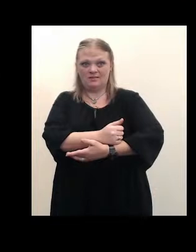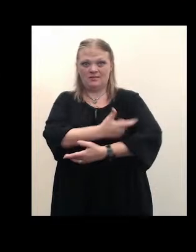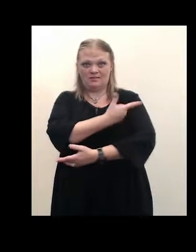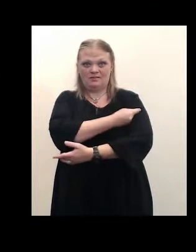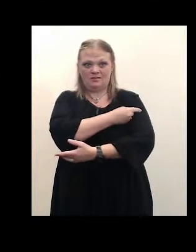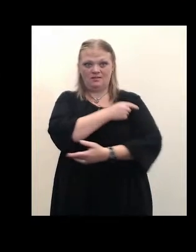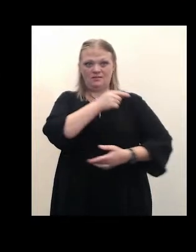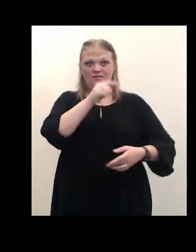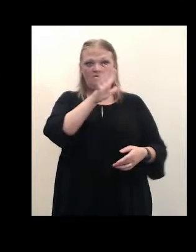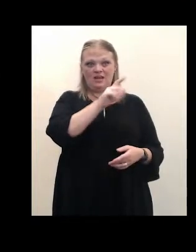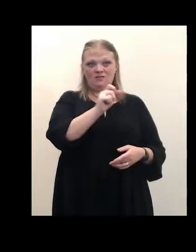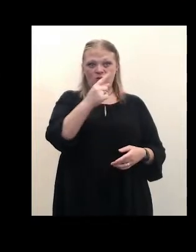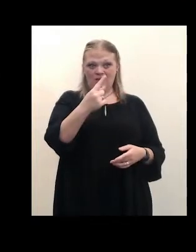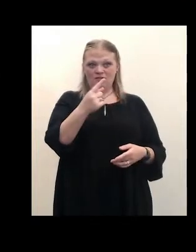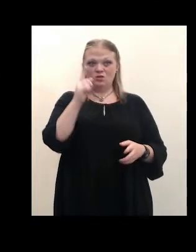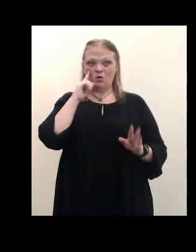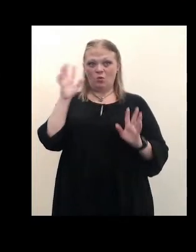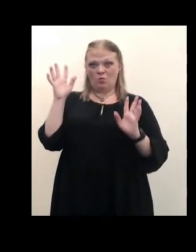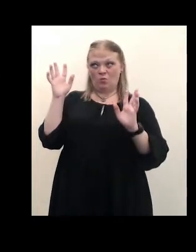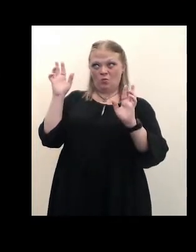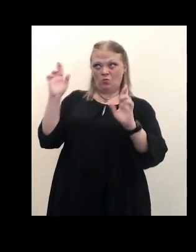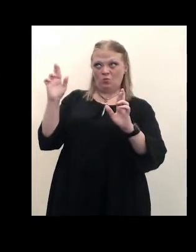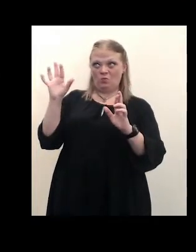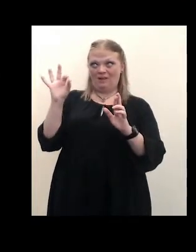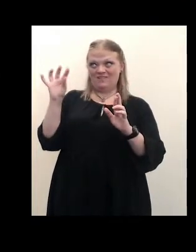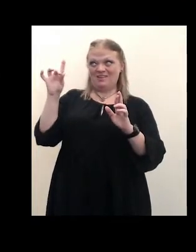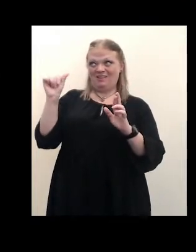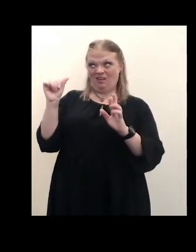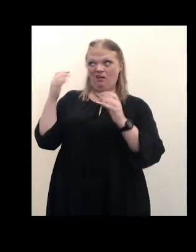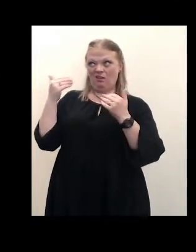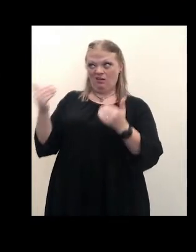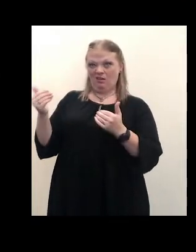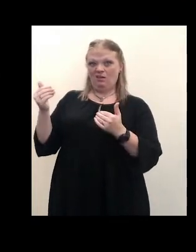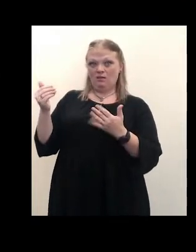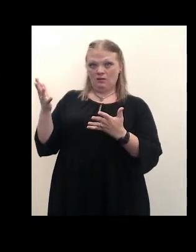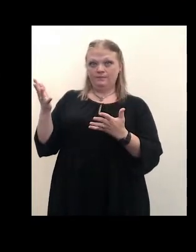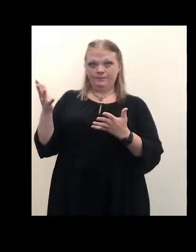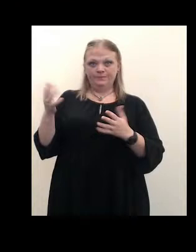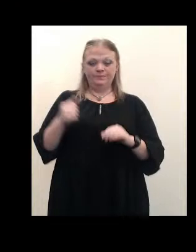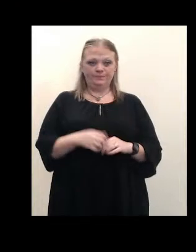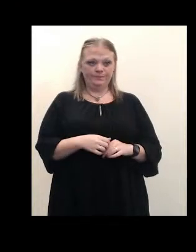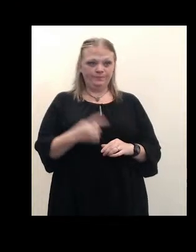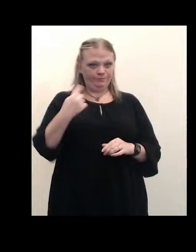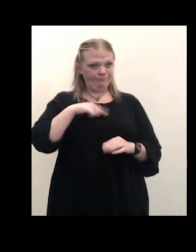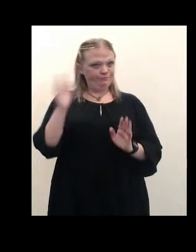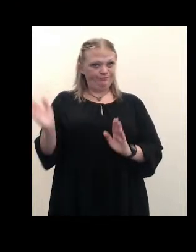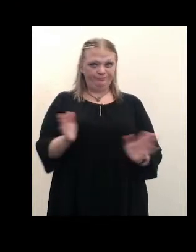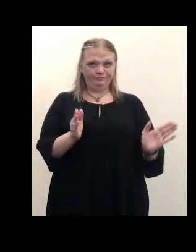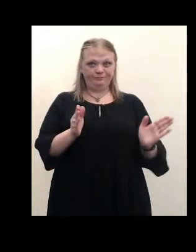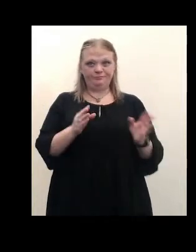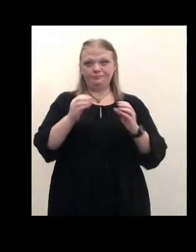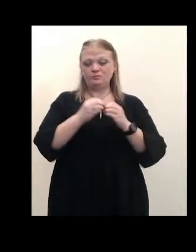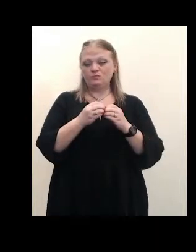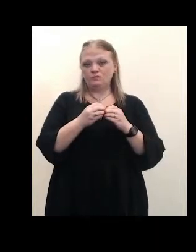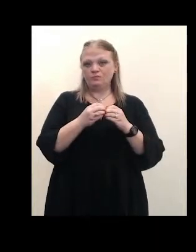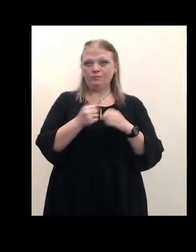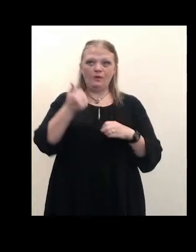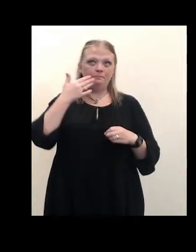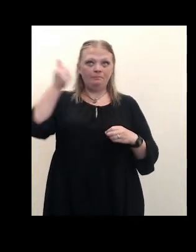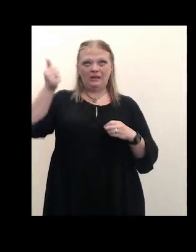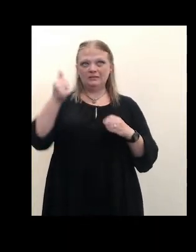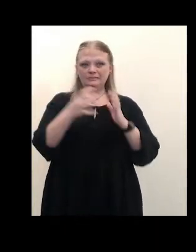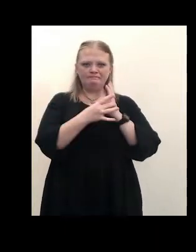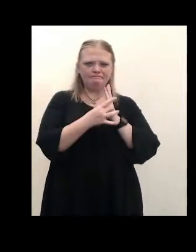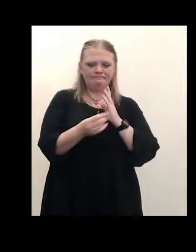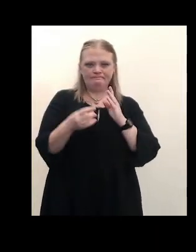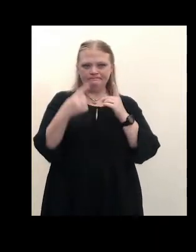with that, and we're getting prepared. We're thinking that the most productive and efficient way to reach a large number of children in a short